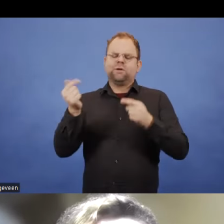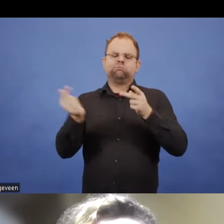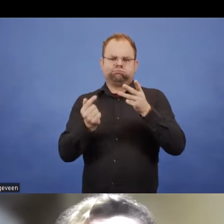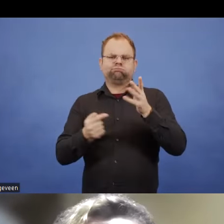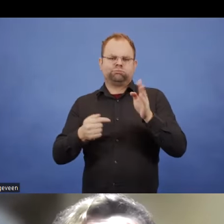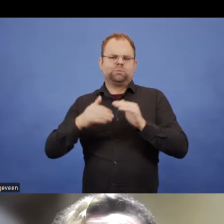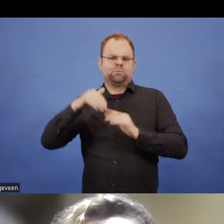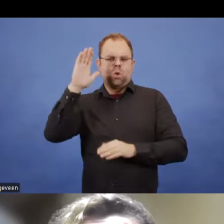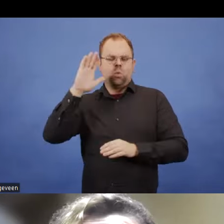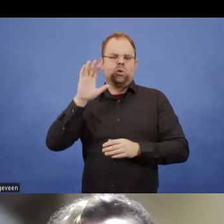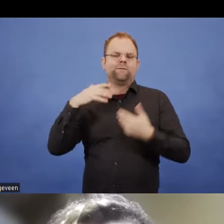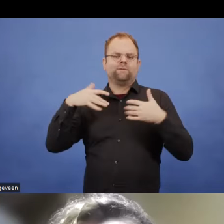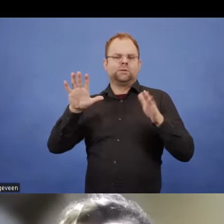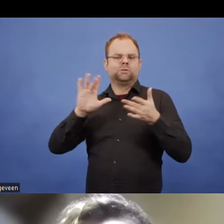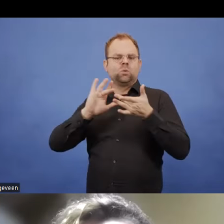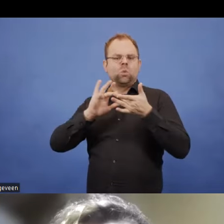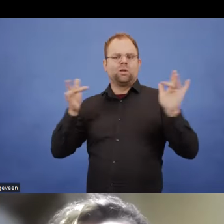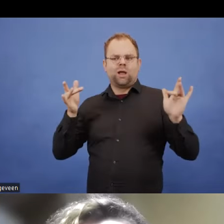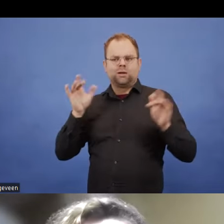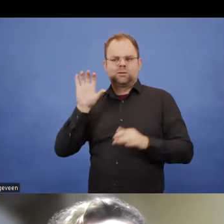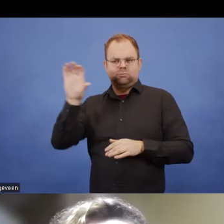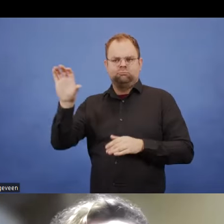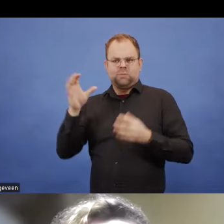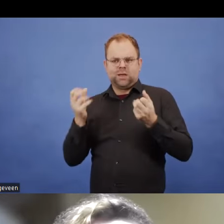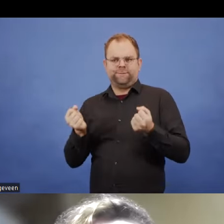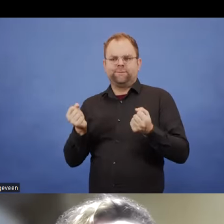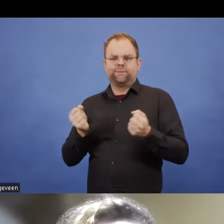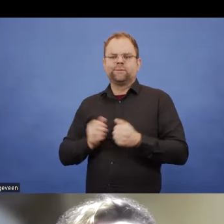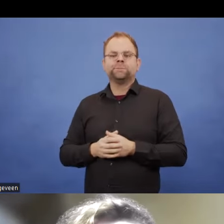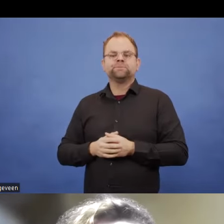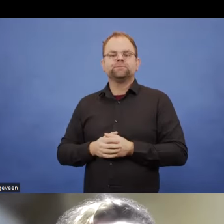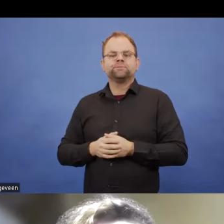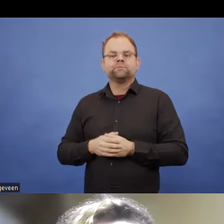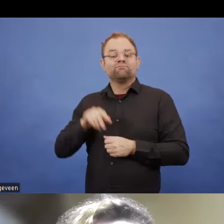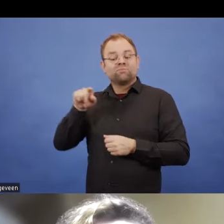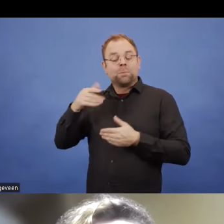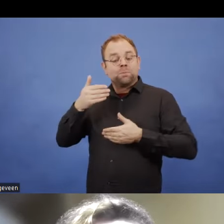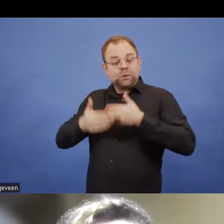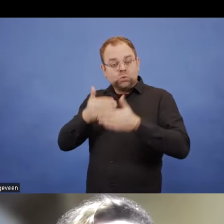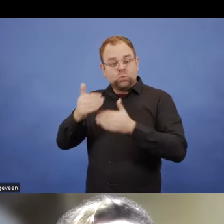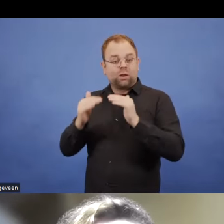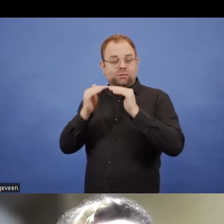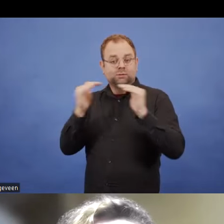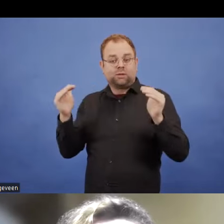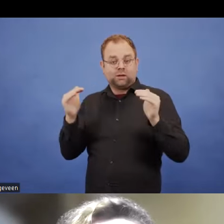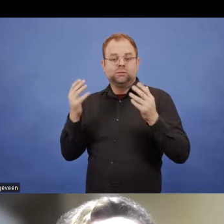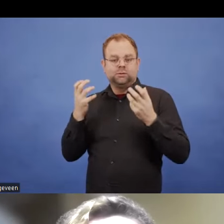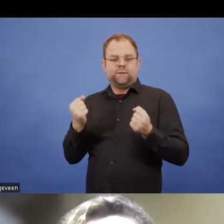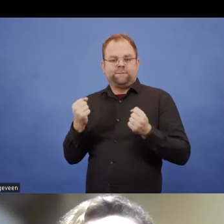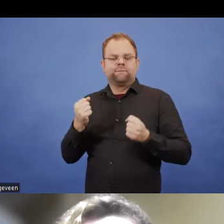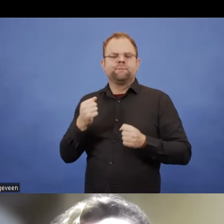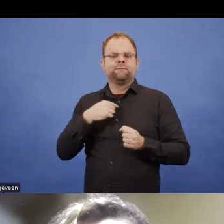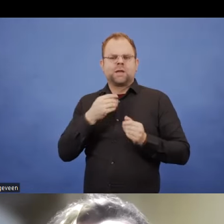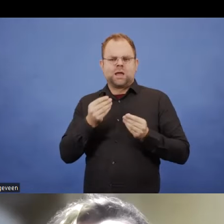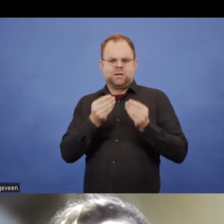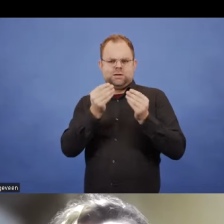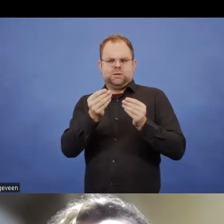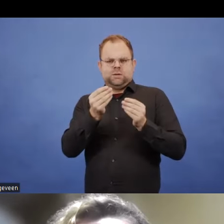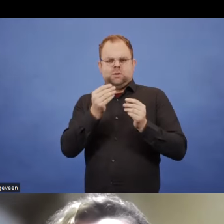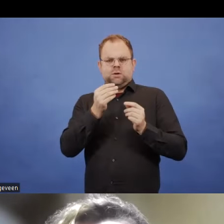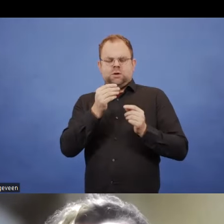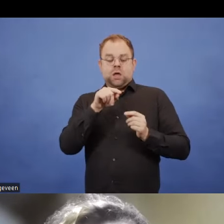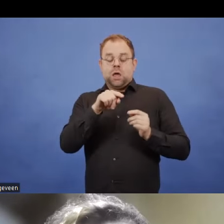9. It's unit 2.9 of the RSD procedural standards. And the key elements,